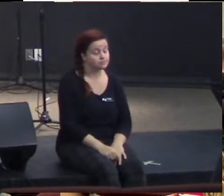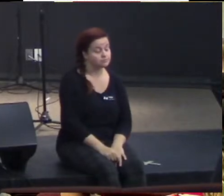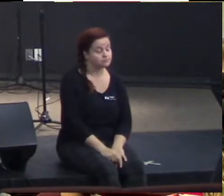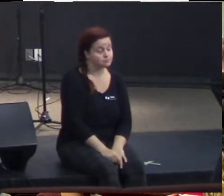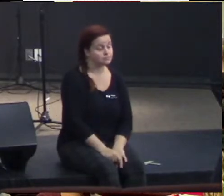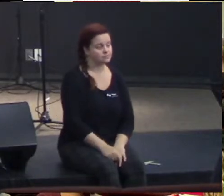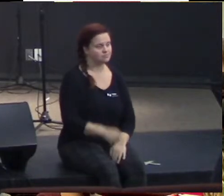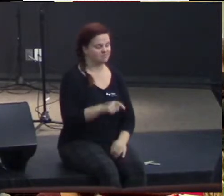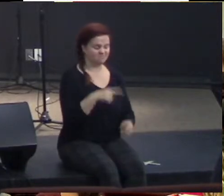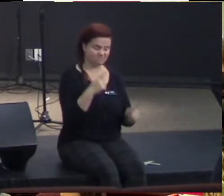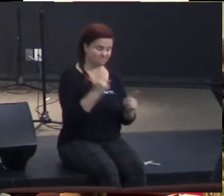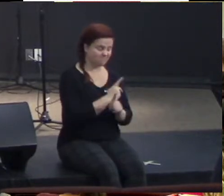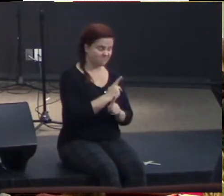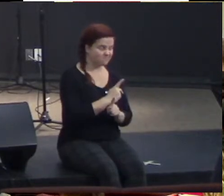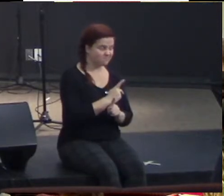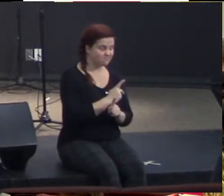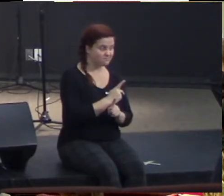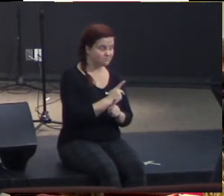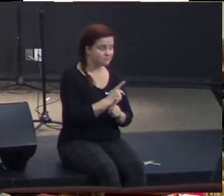This is worse.